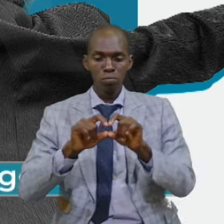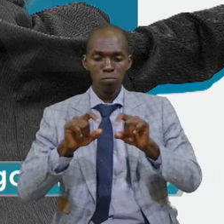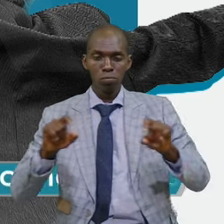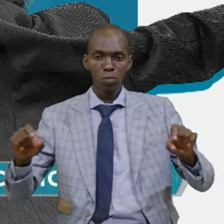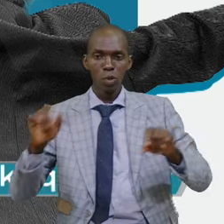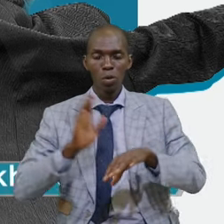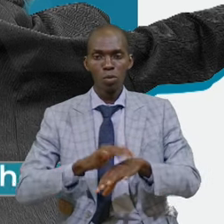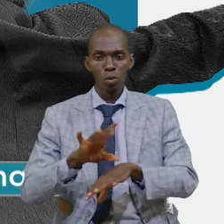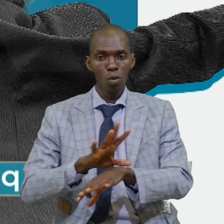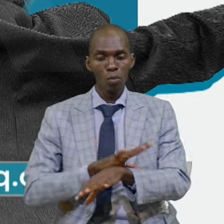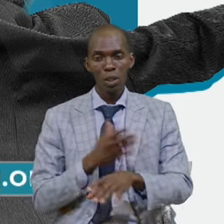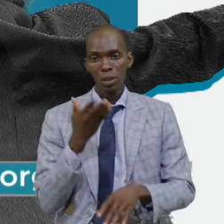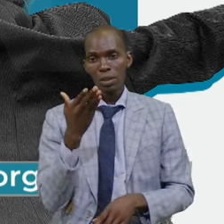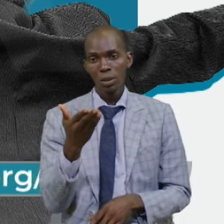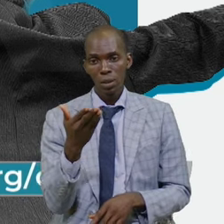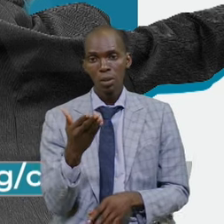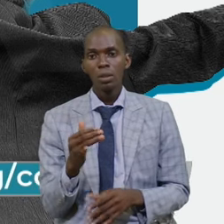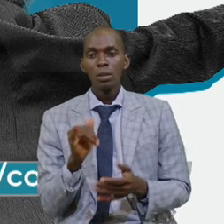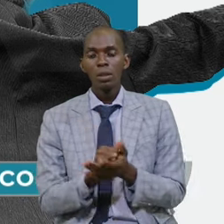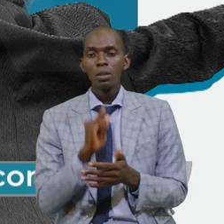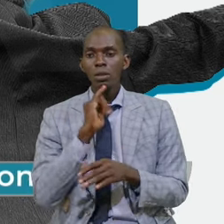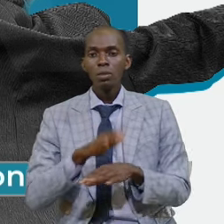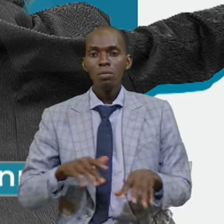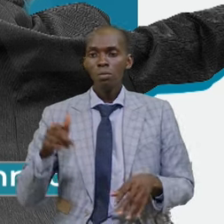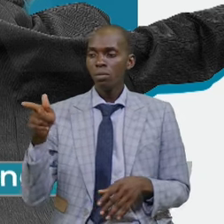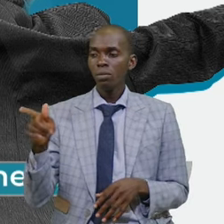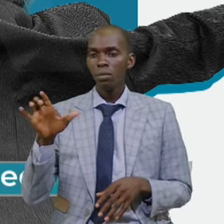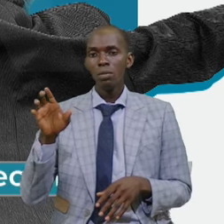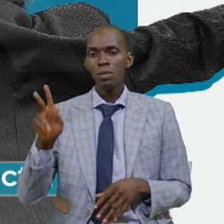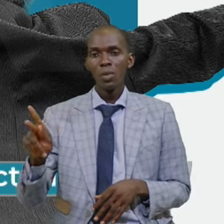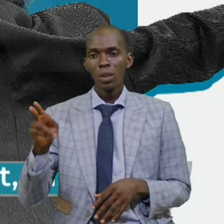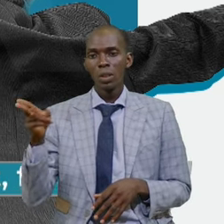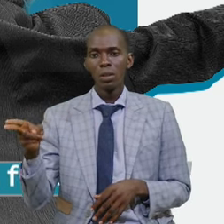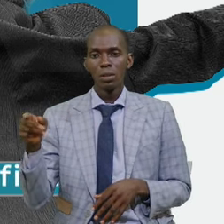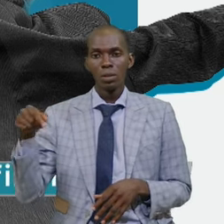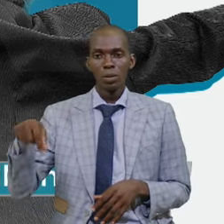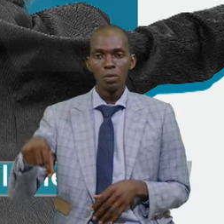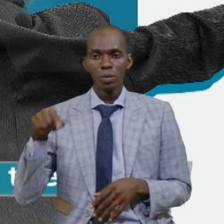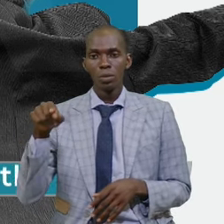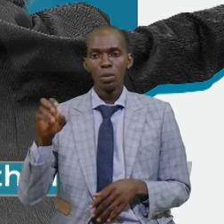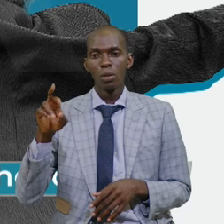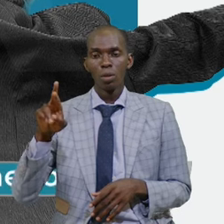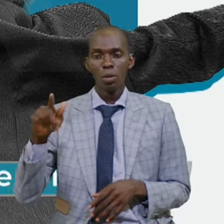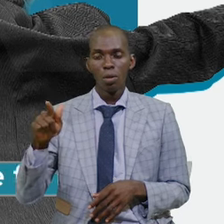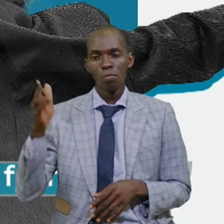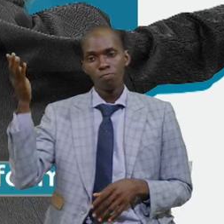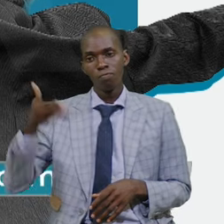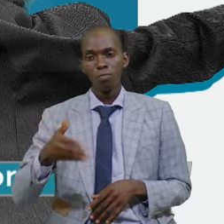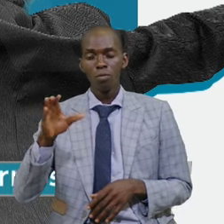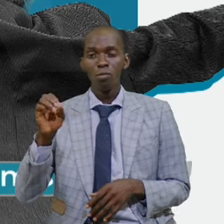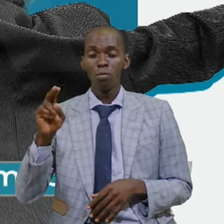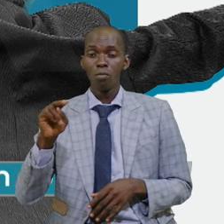gck.org/connect, below your player. Please click on it and fill the form so we can assist you